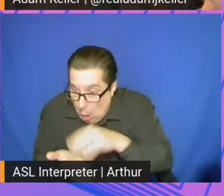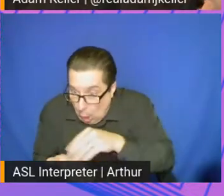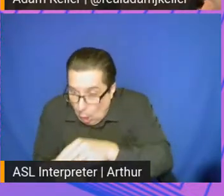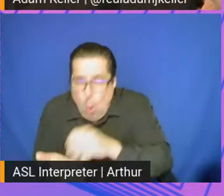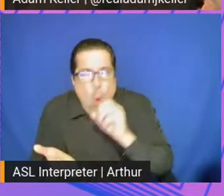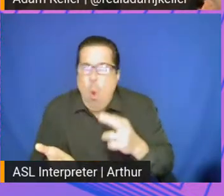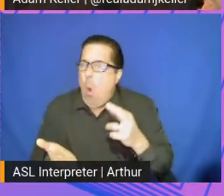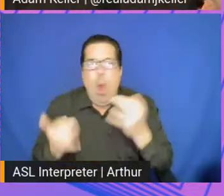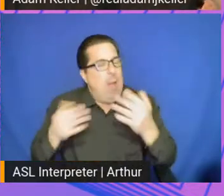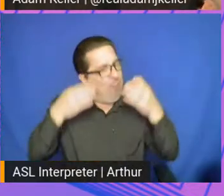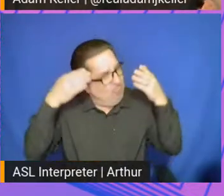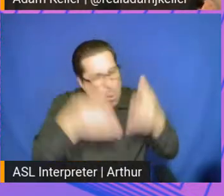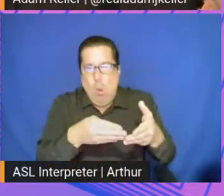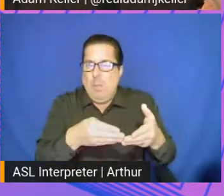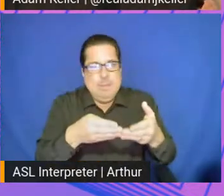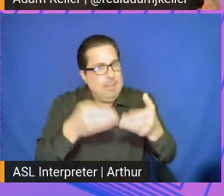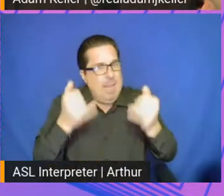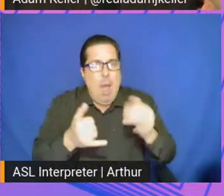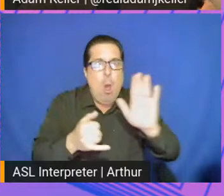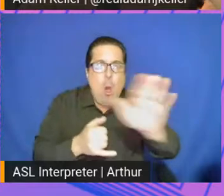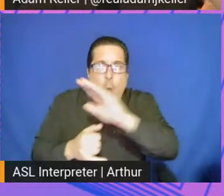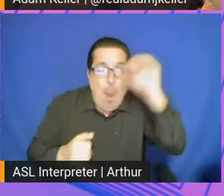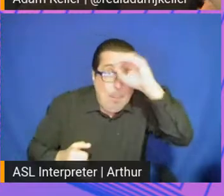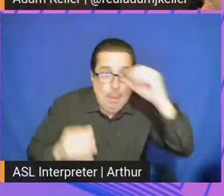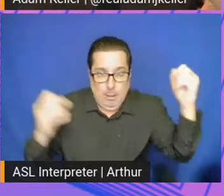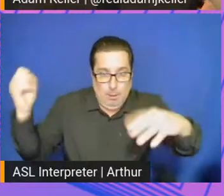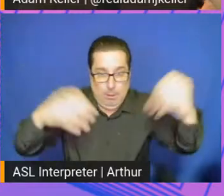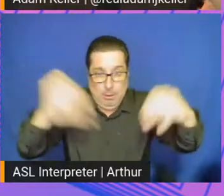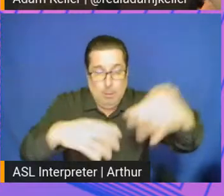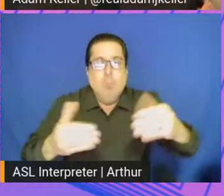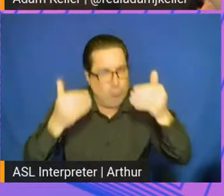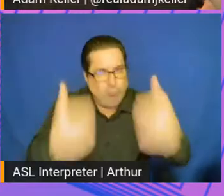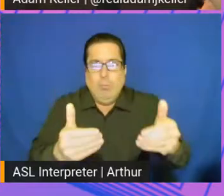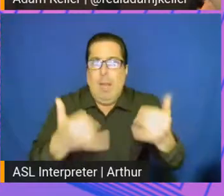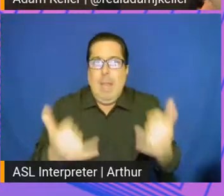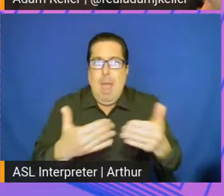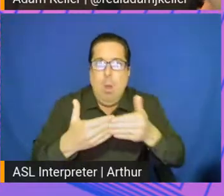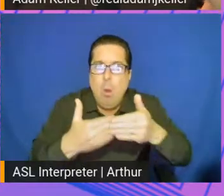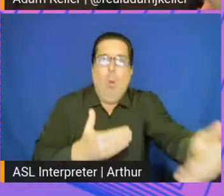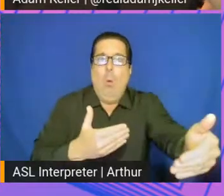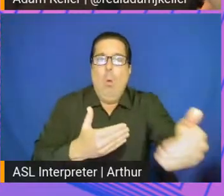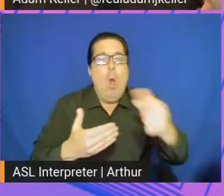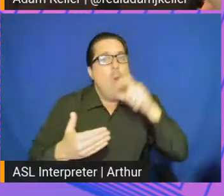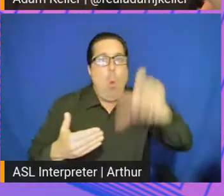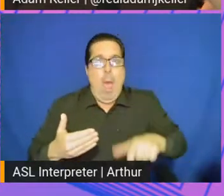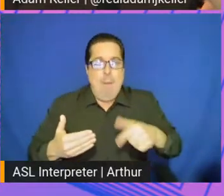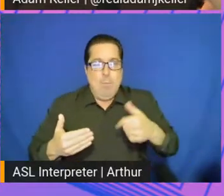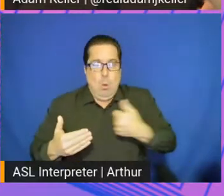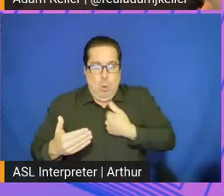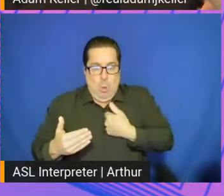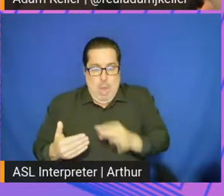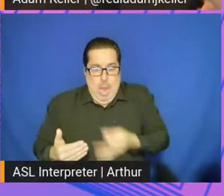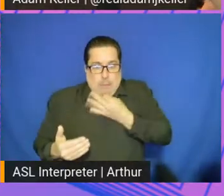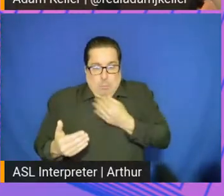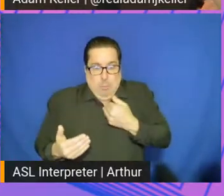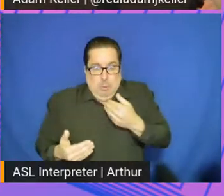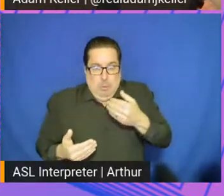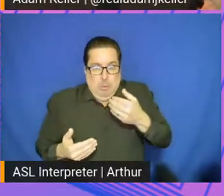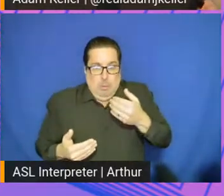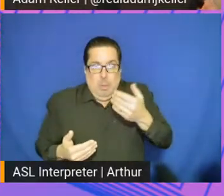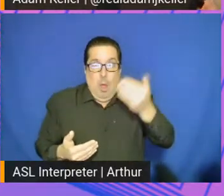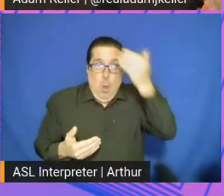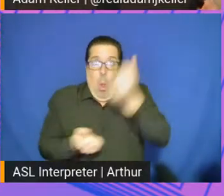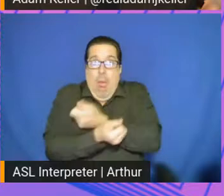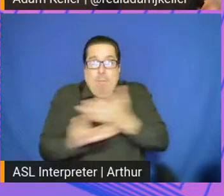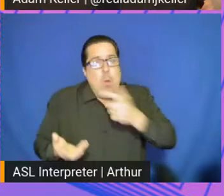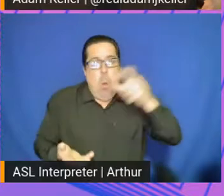just focus more so on opinionated tools that can get this done for us, so I don't have to be an expert in everything? And